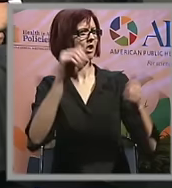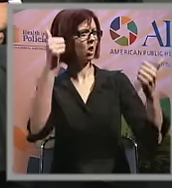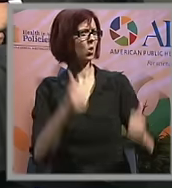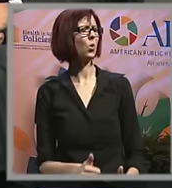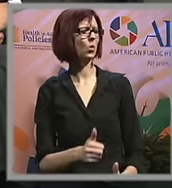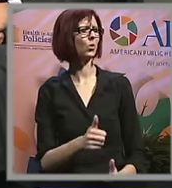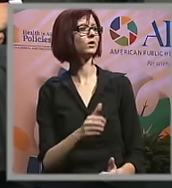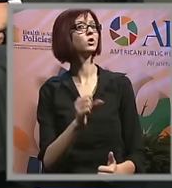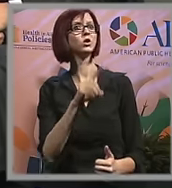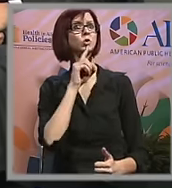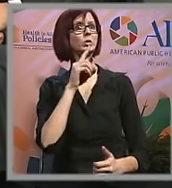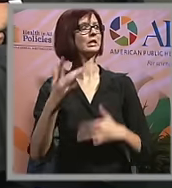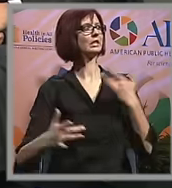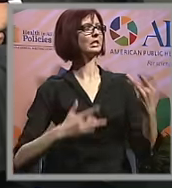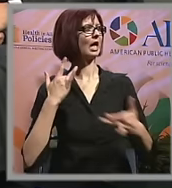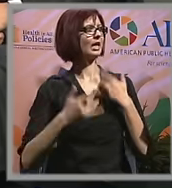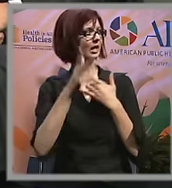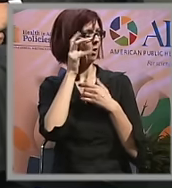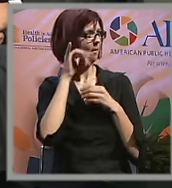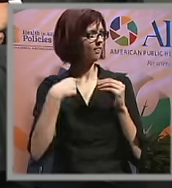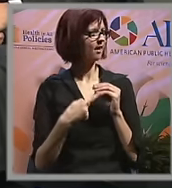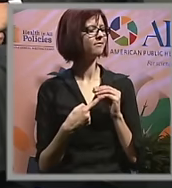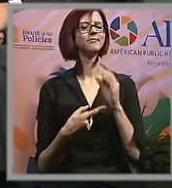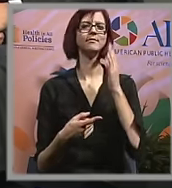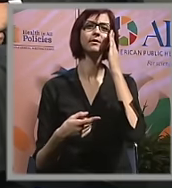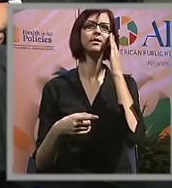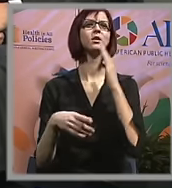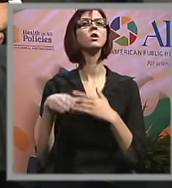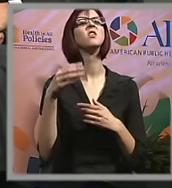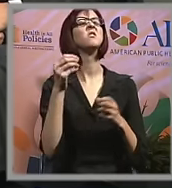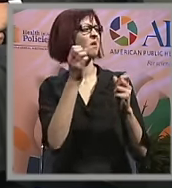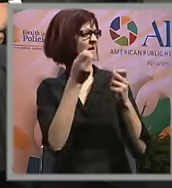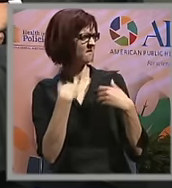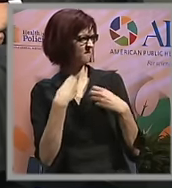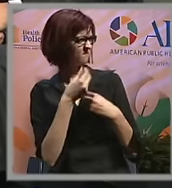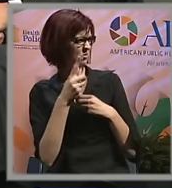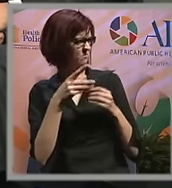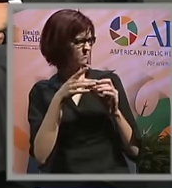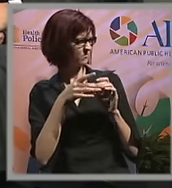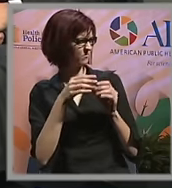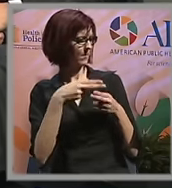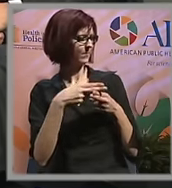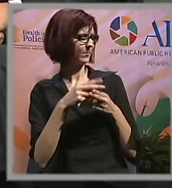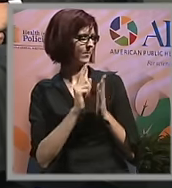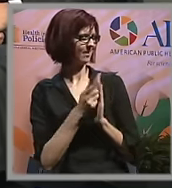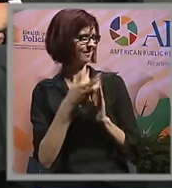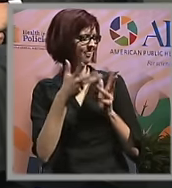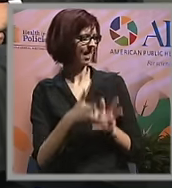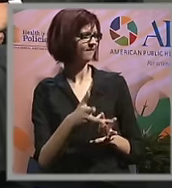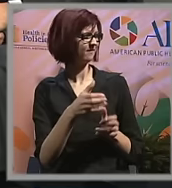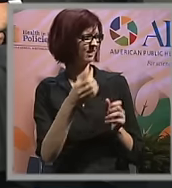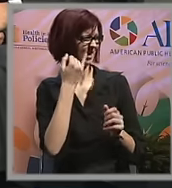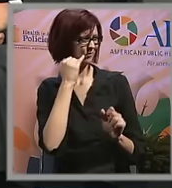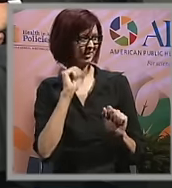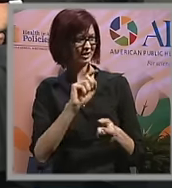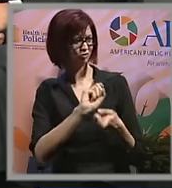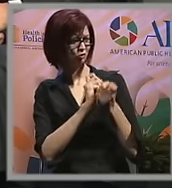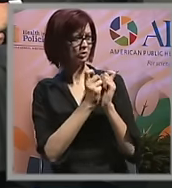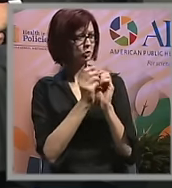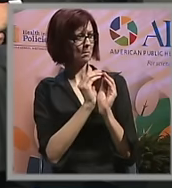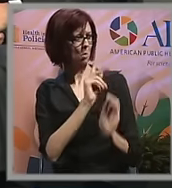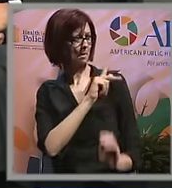long term. Sure. So this is very exciting to hear about. In the remaining few minutes that we have, I wonder if we could switch to a more personal note.